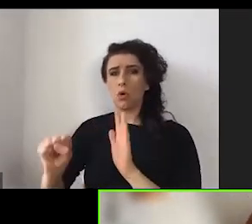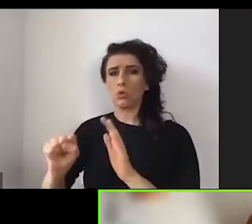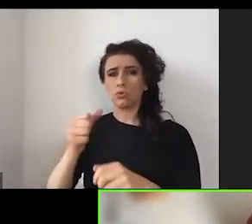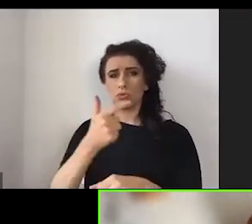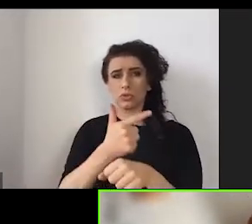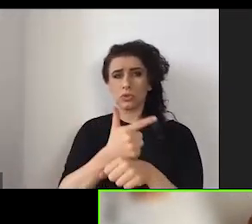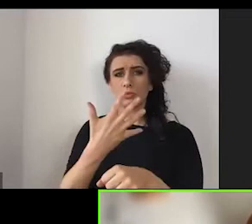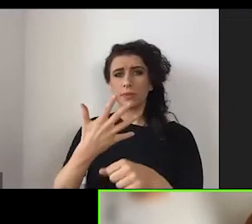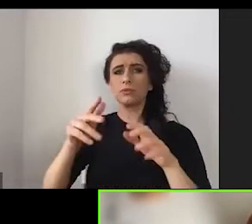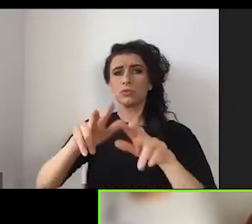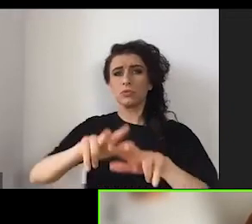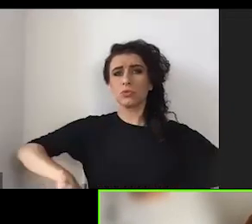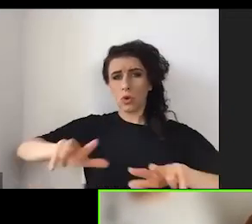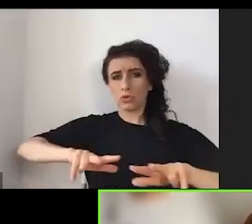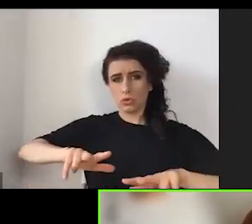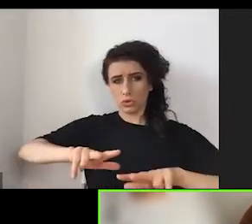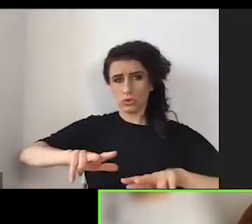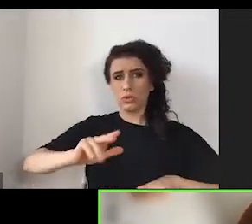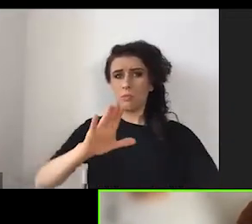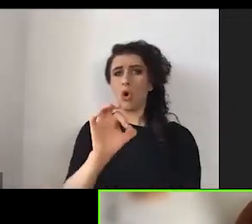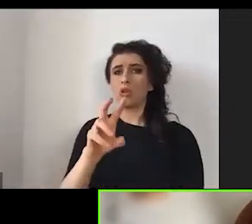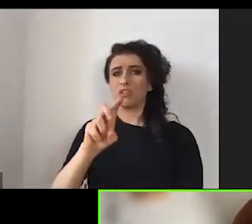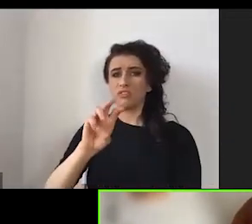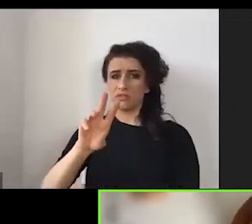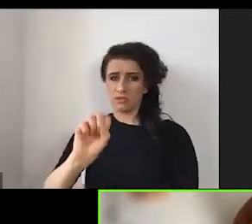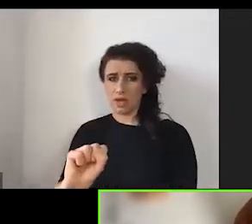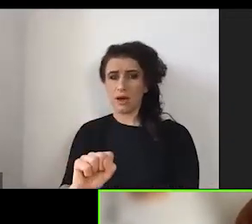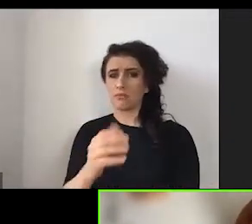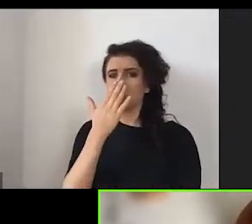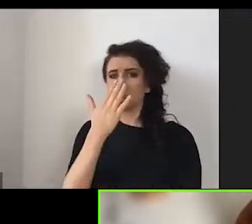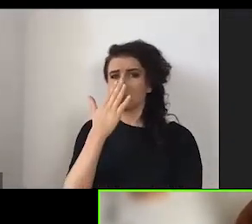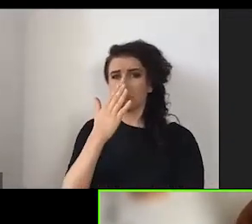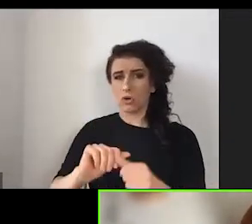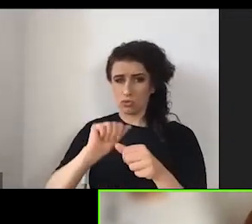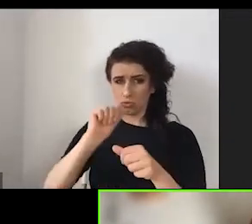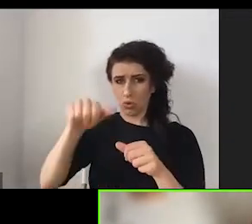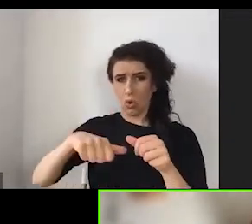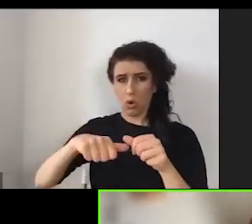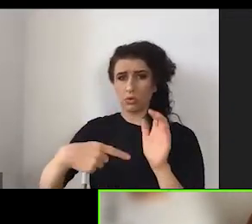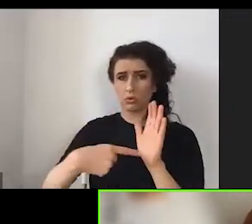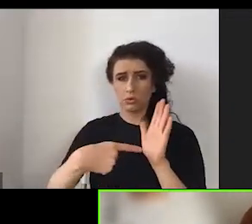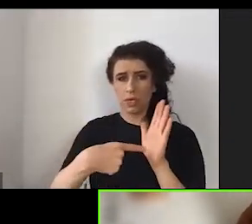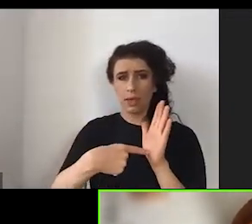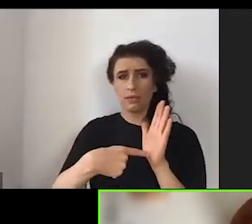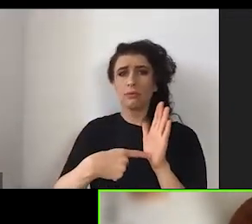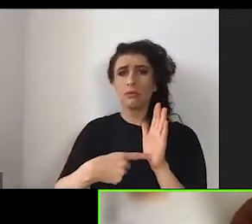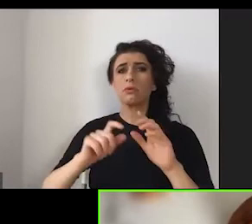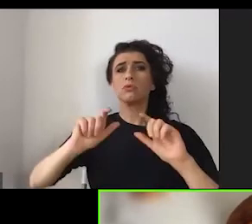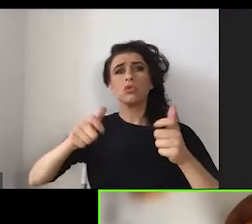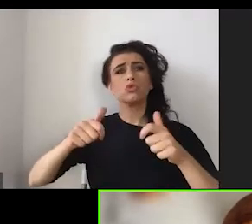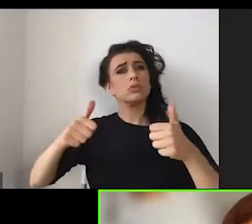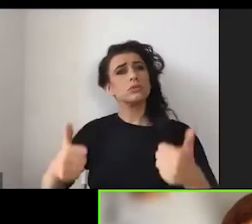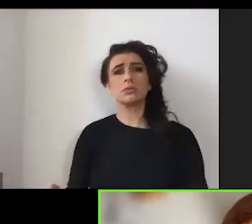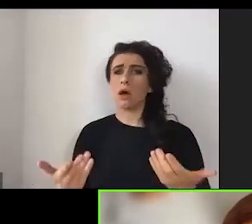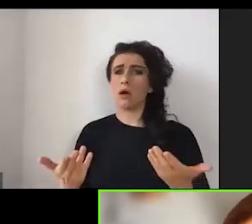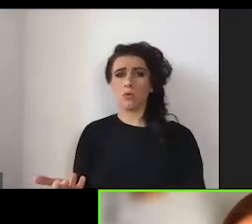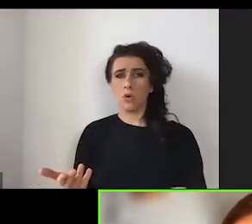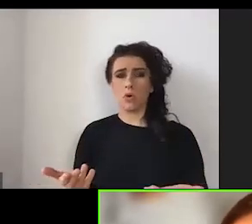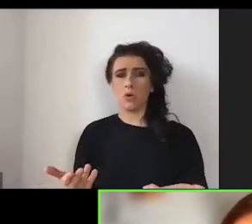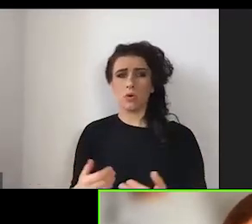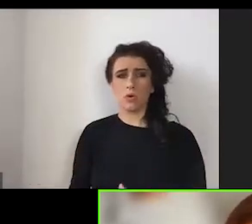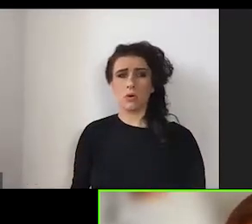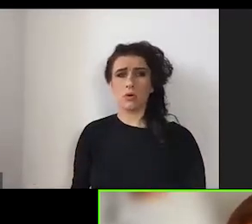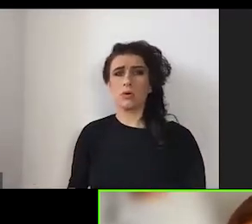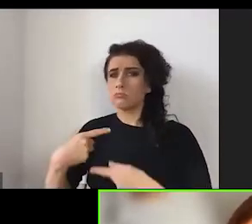your family? You know, a lot of households joined together, a lot of families. Like, I was paying my rent, but I'm not able to pay my rent anymore